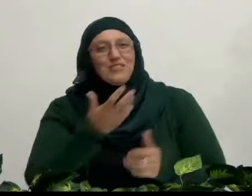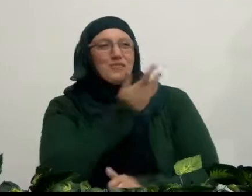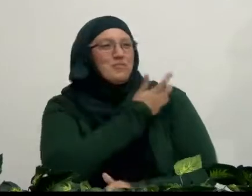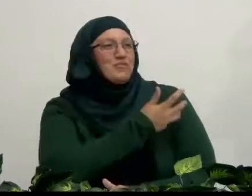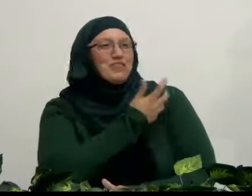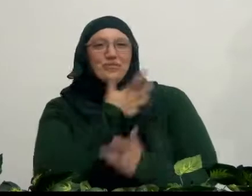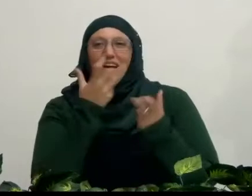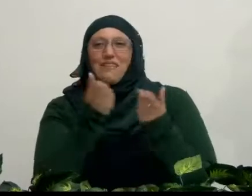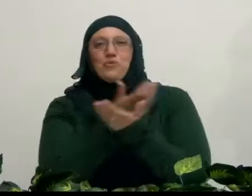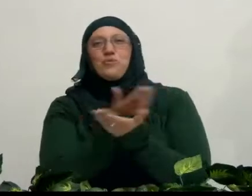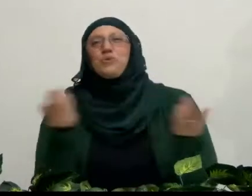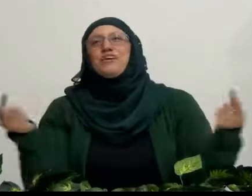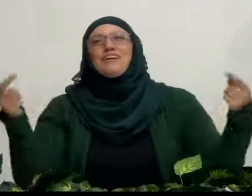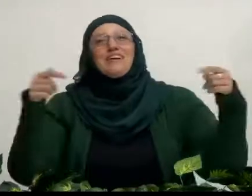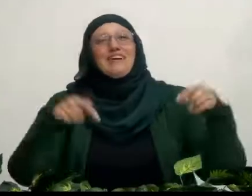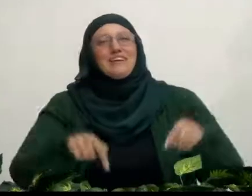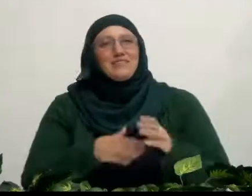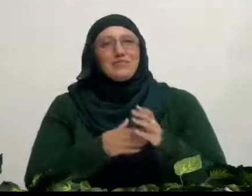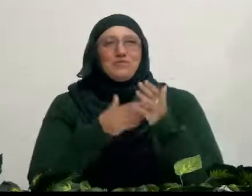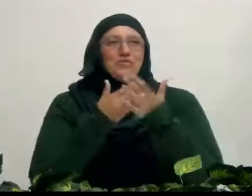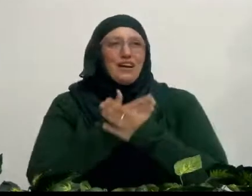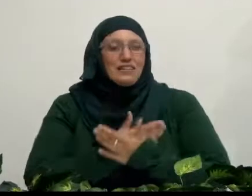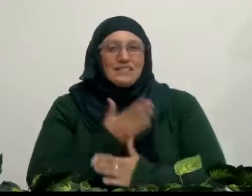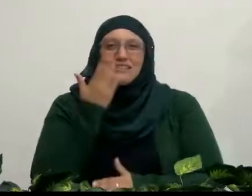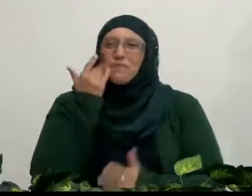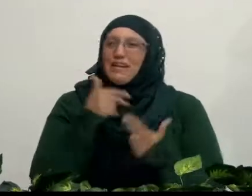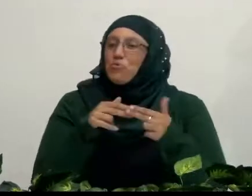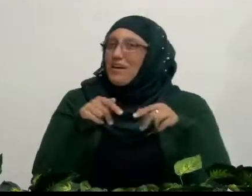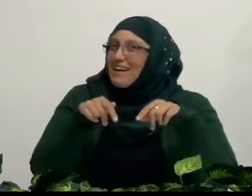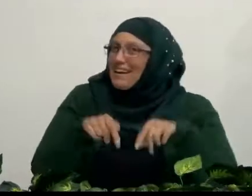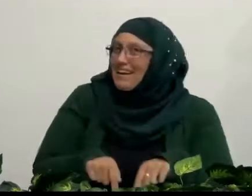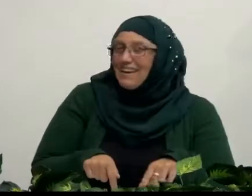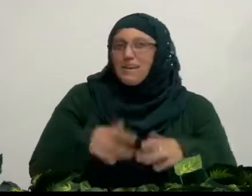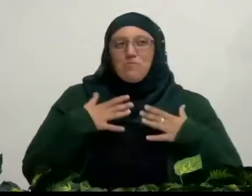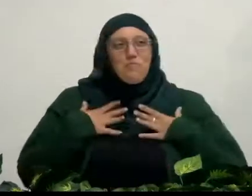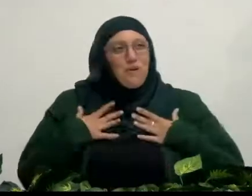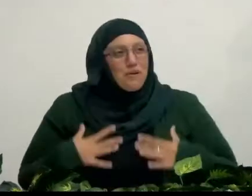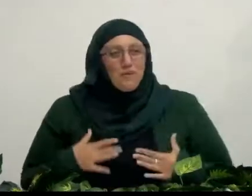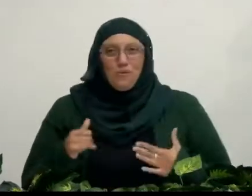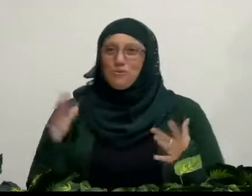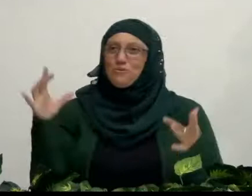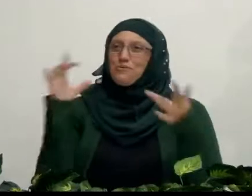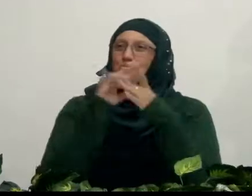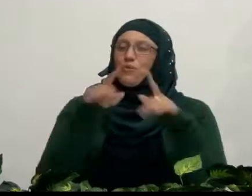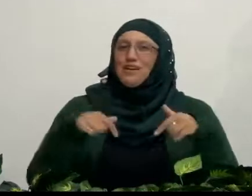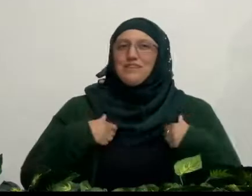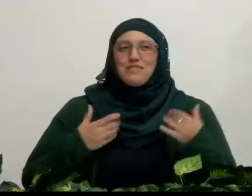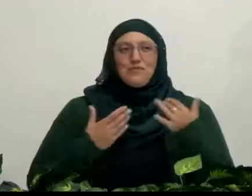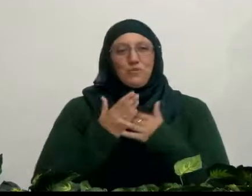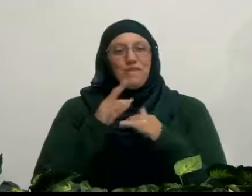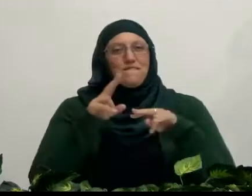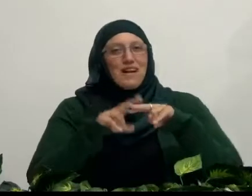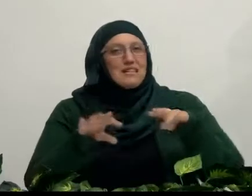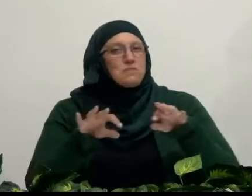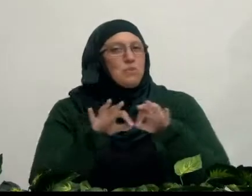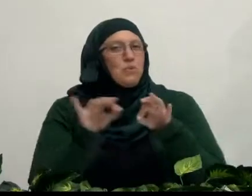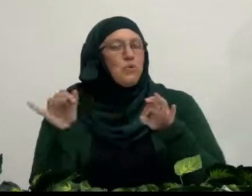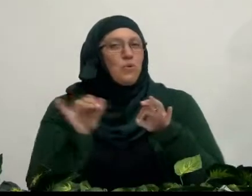to host everybody here this evening, whether you're here in person or whether you're joining us virtually through Facebook or